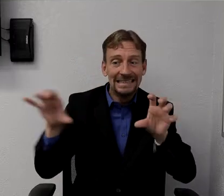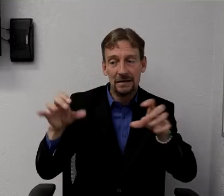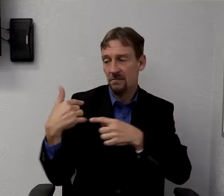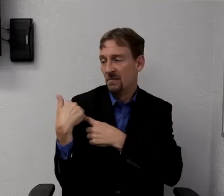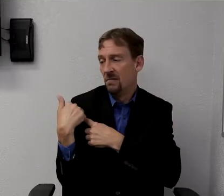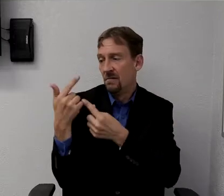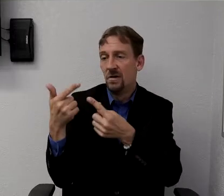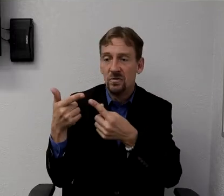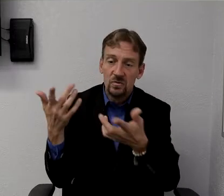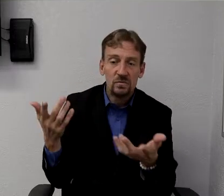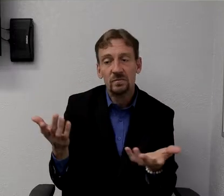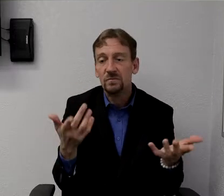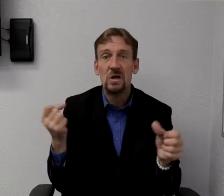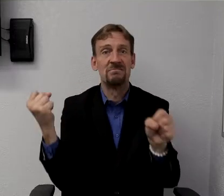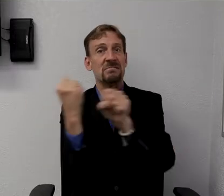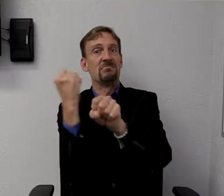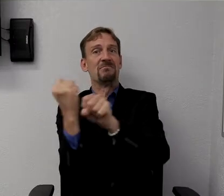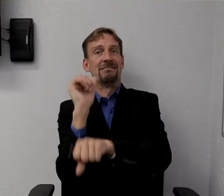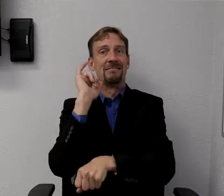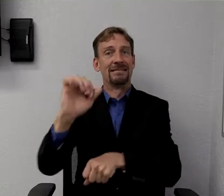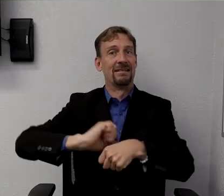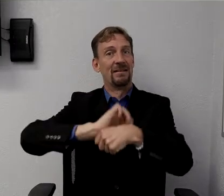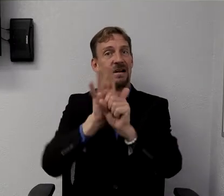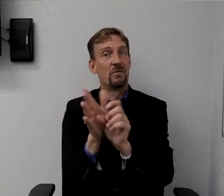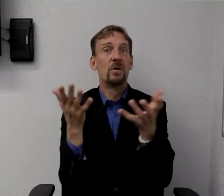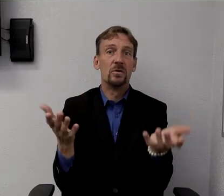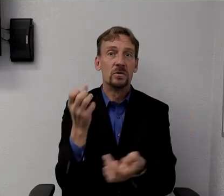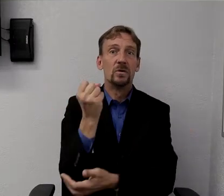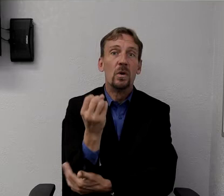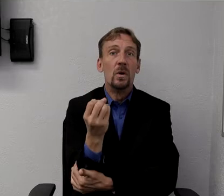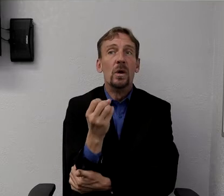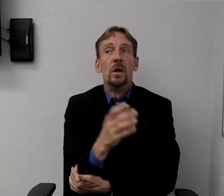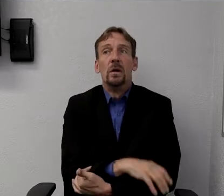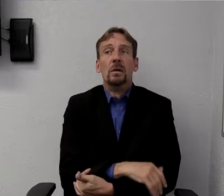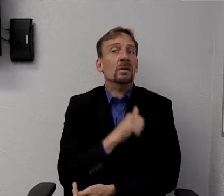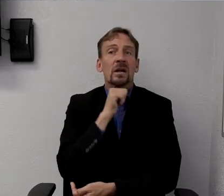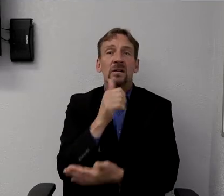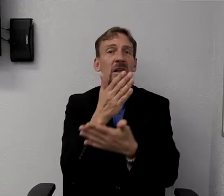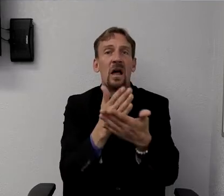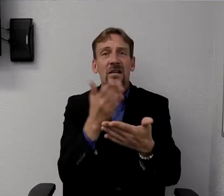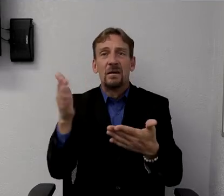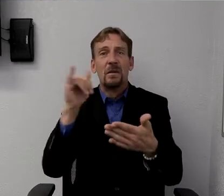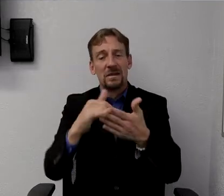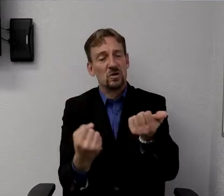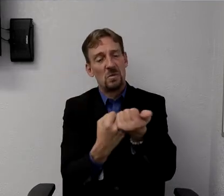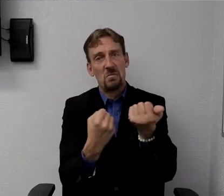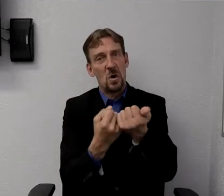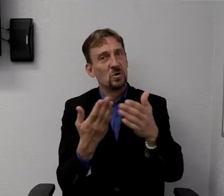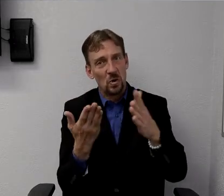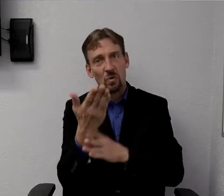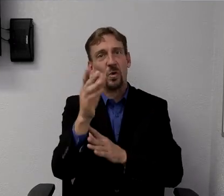combat it and deal with it. So, but it's not something that is sponsored through Cahuilla Delta. What are employees